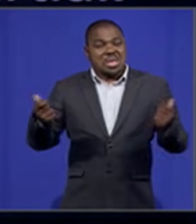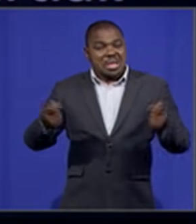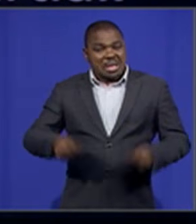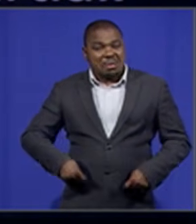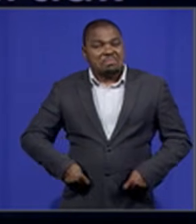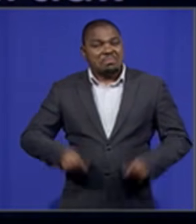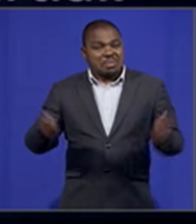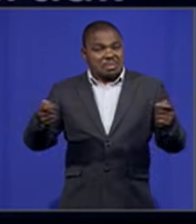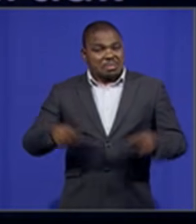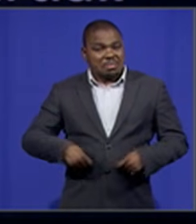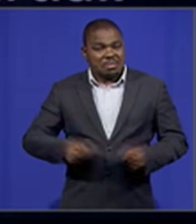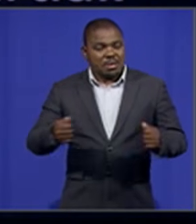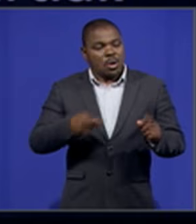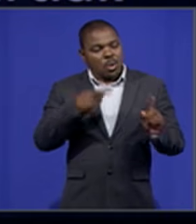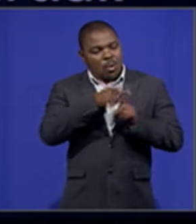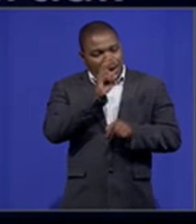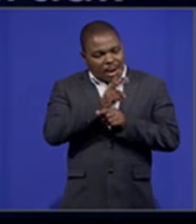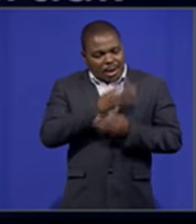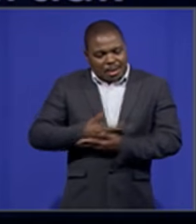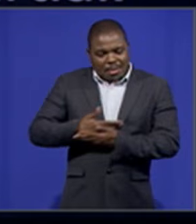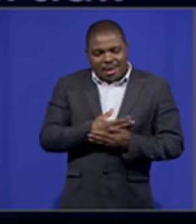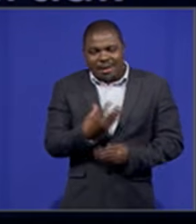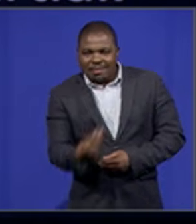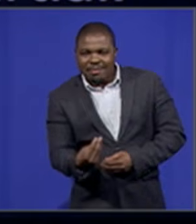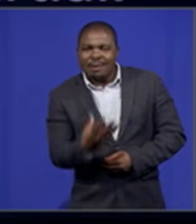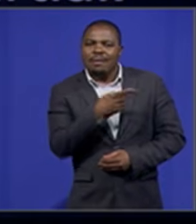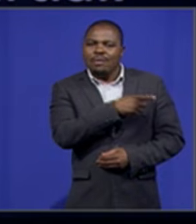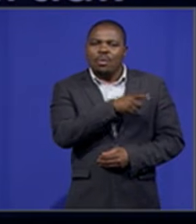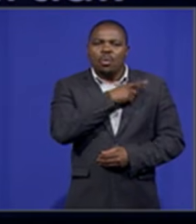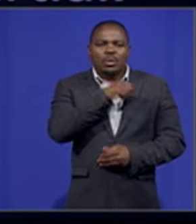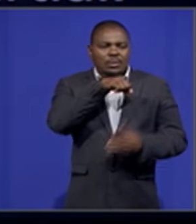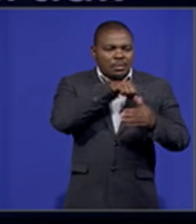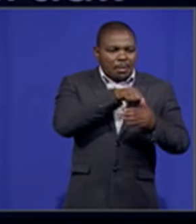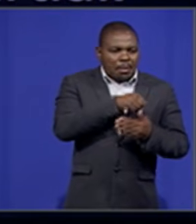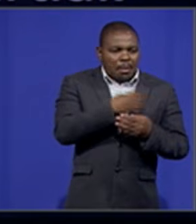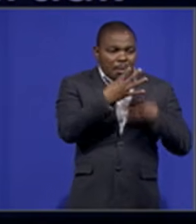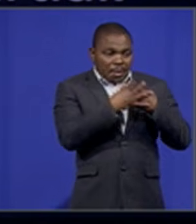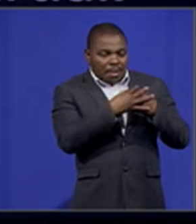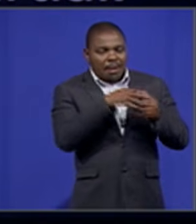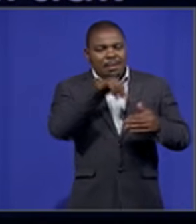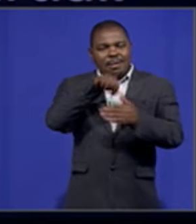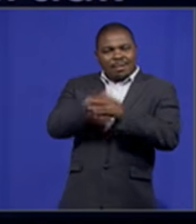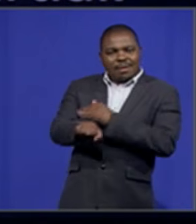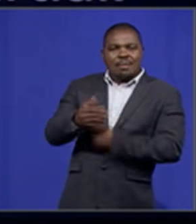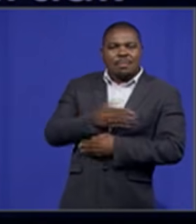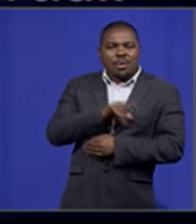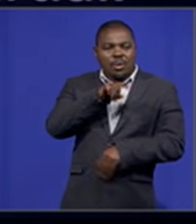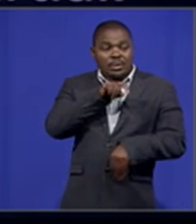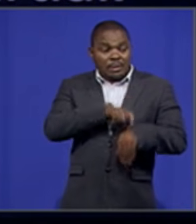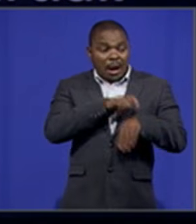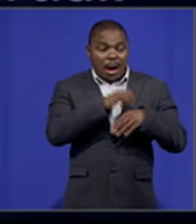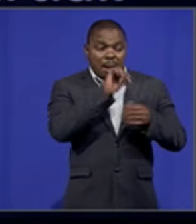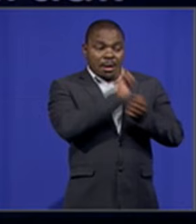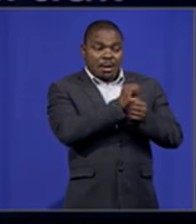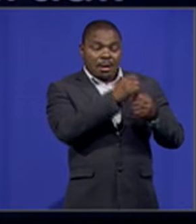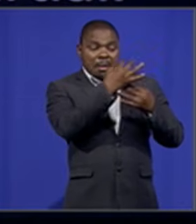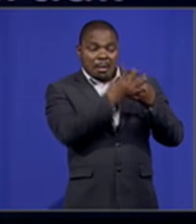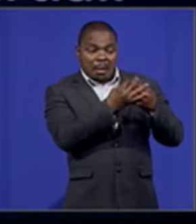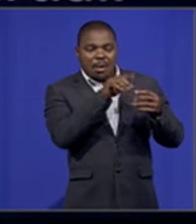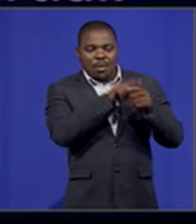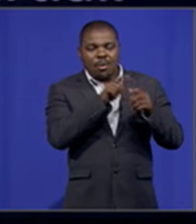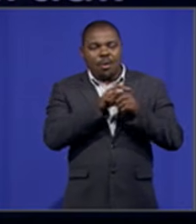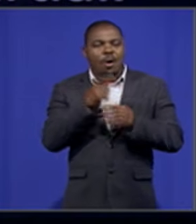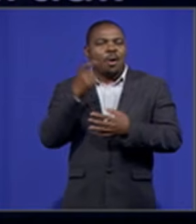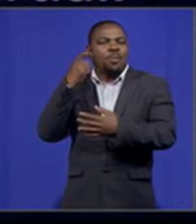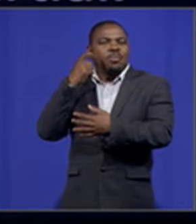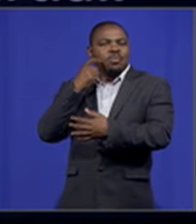ebile ke tata go le sea le leswa le le gore le belegile a ntše a le ka kgolegong ka baka la gore mosadi ya gage o be e le moima o šoro e le gore ba tla tloga